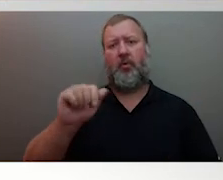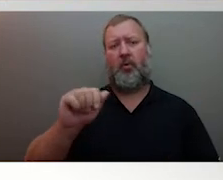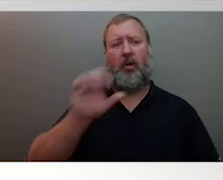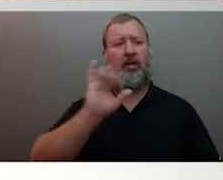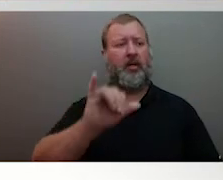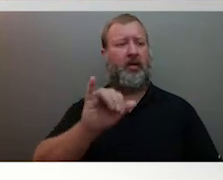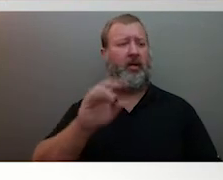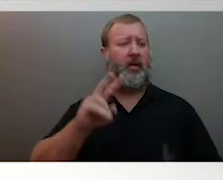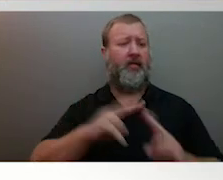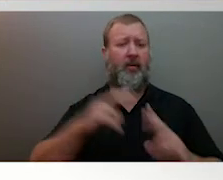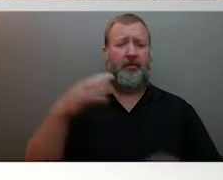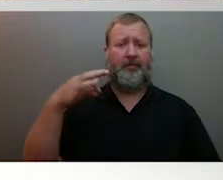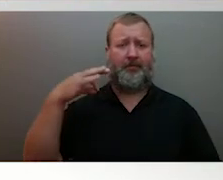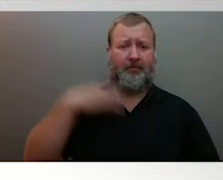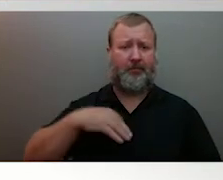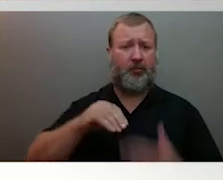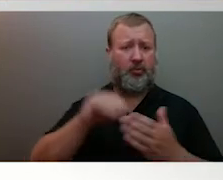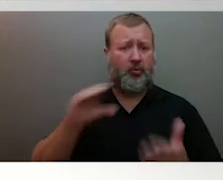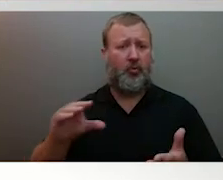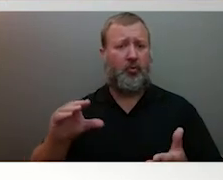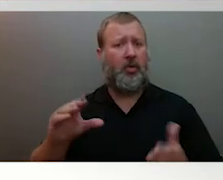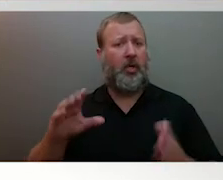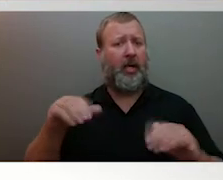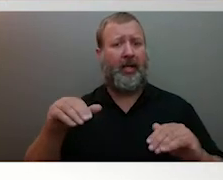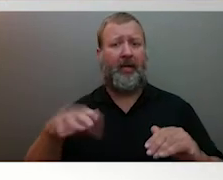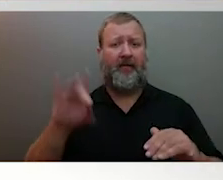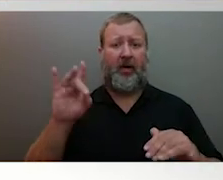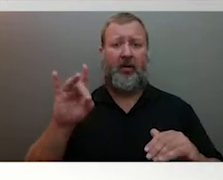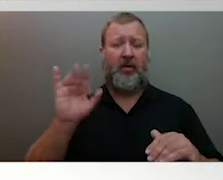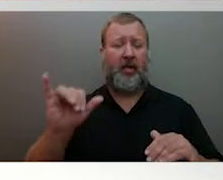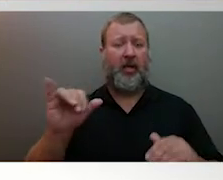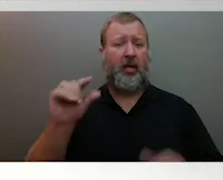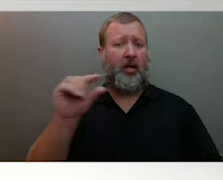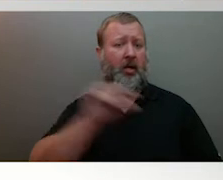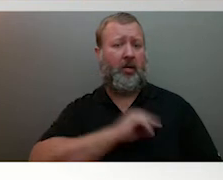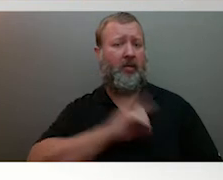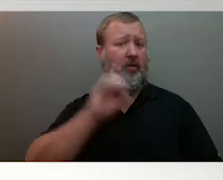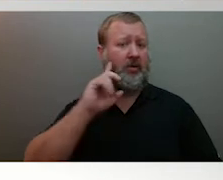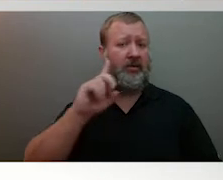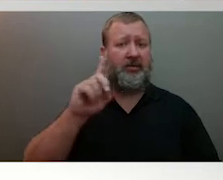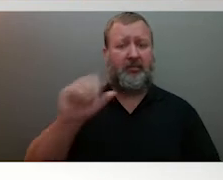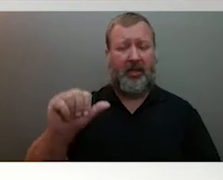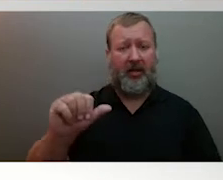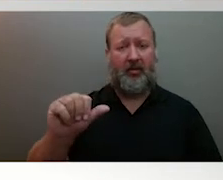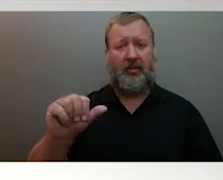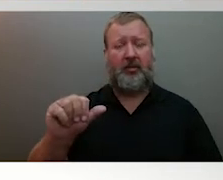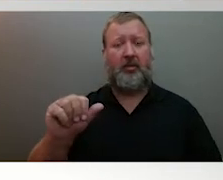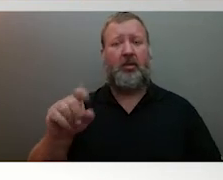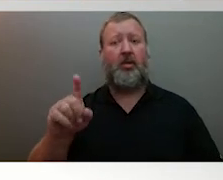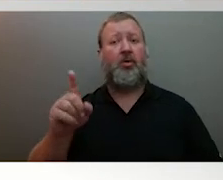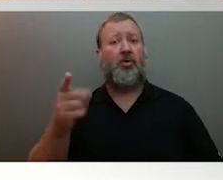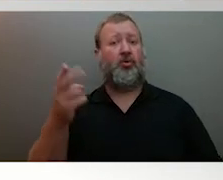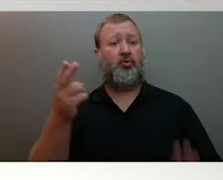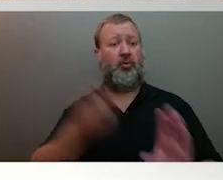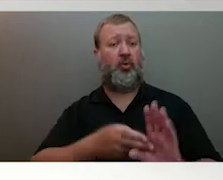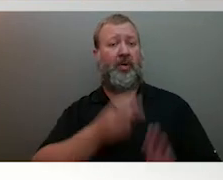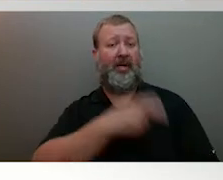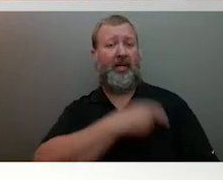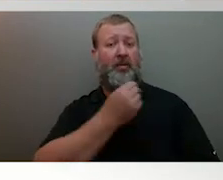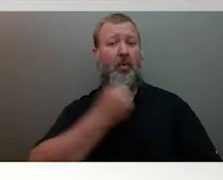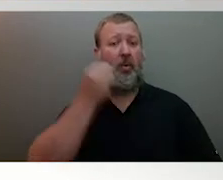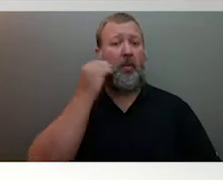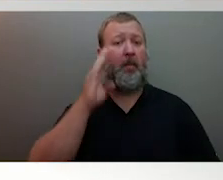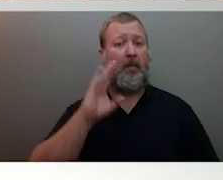is very beneficial for students that have not been found eligible for a disability and the student is coming on as a hospital